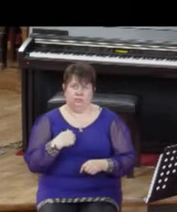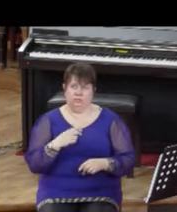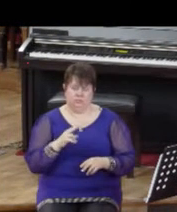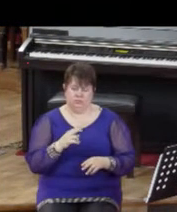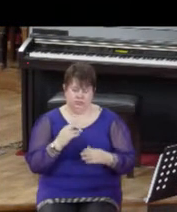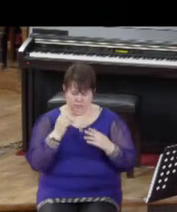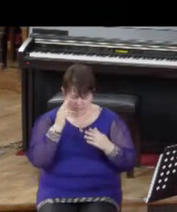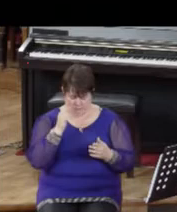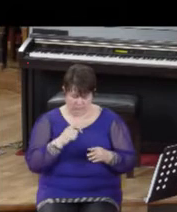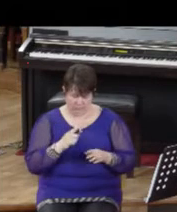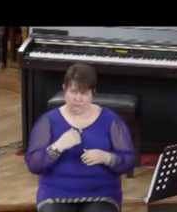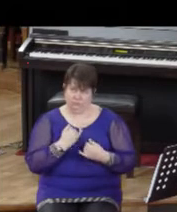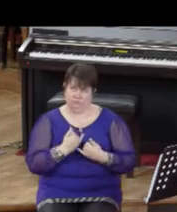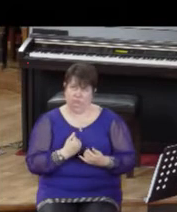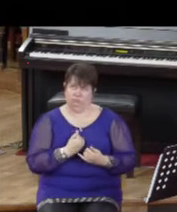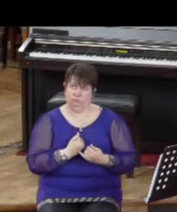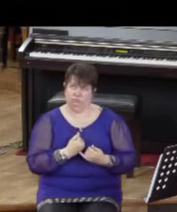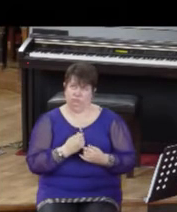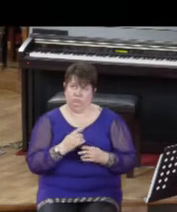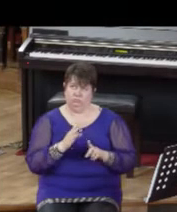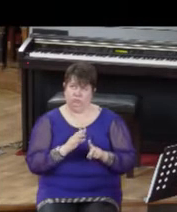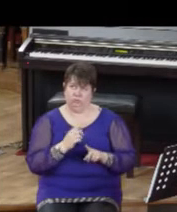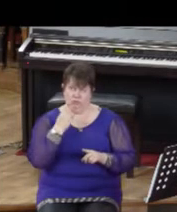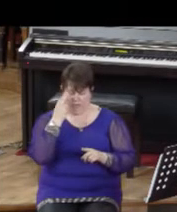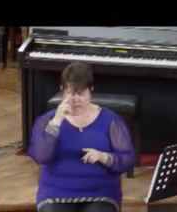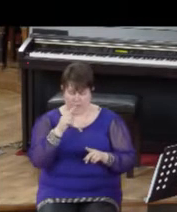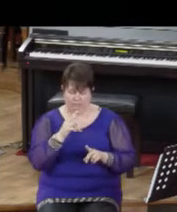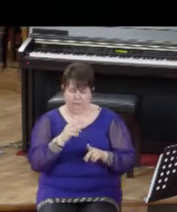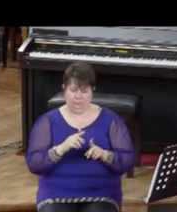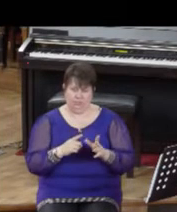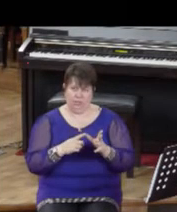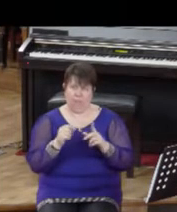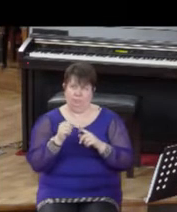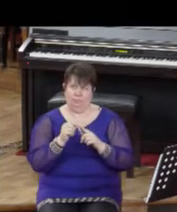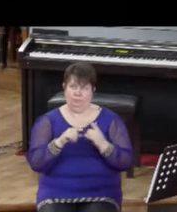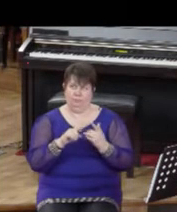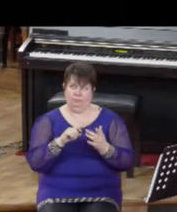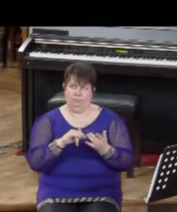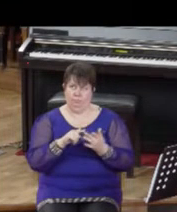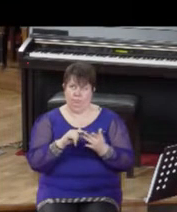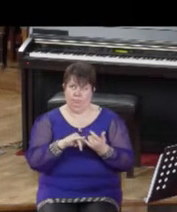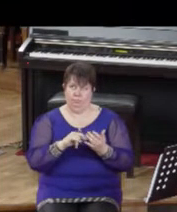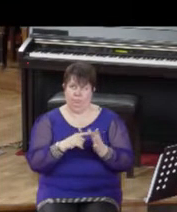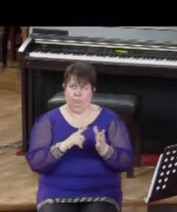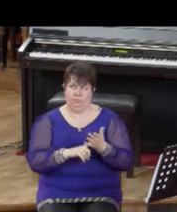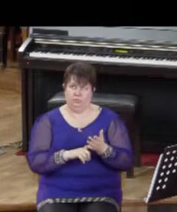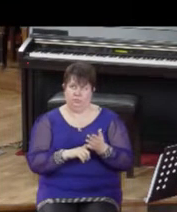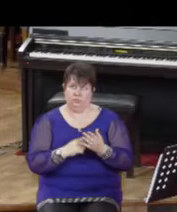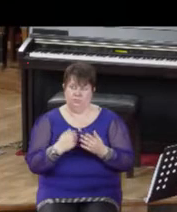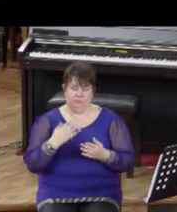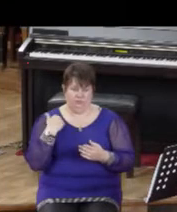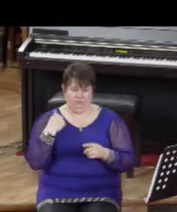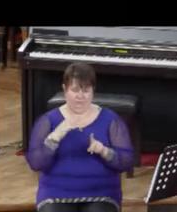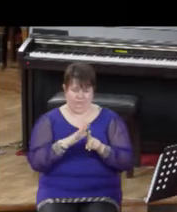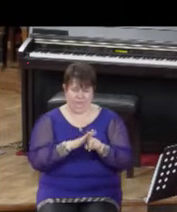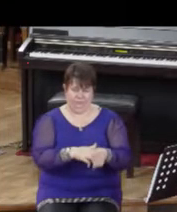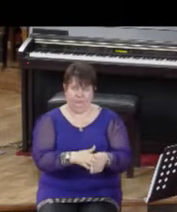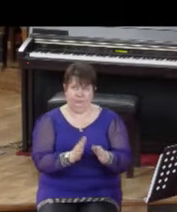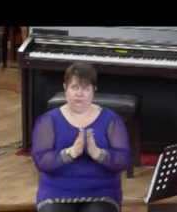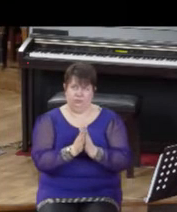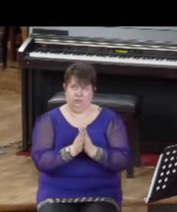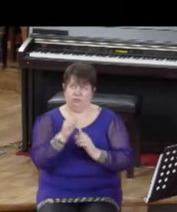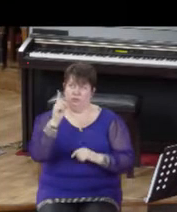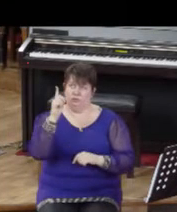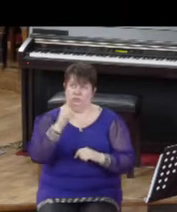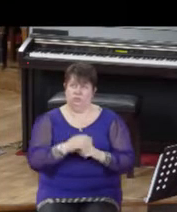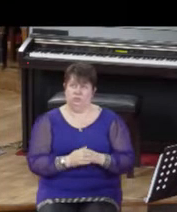to be called an apostle, because I persecuted the church of God. But by the grace of God,